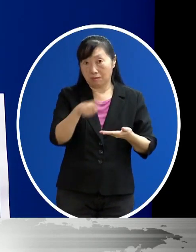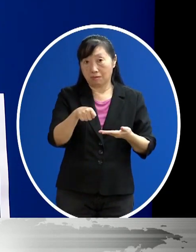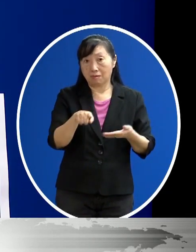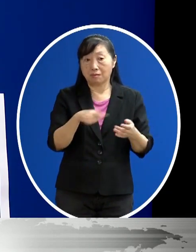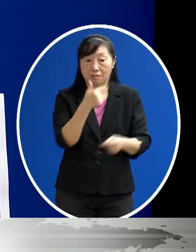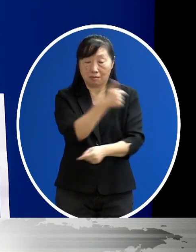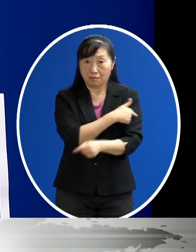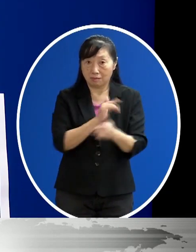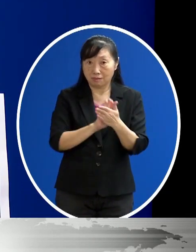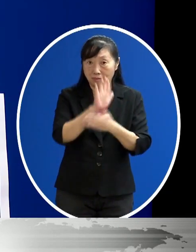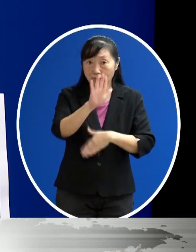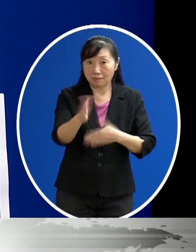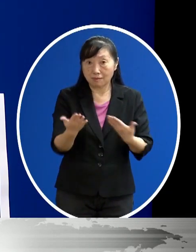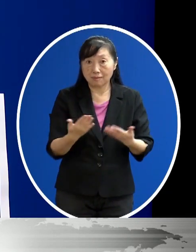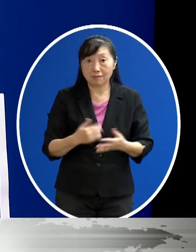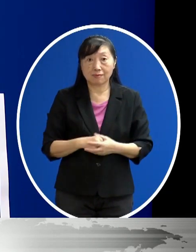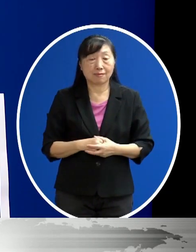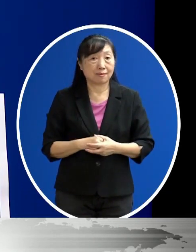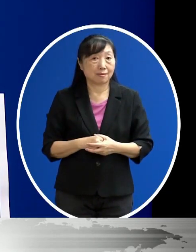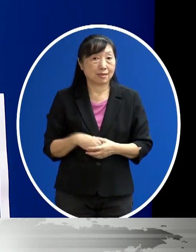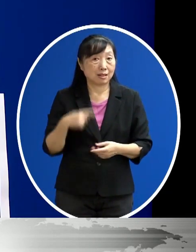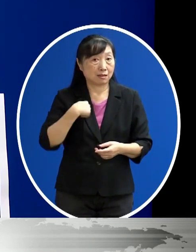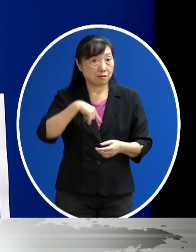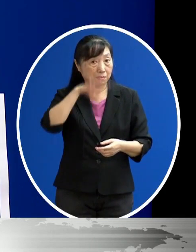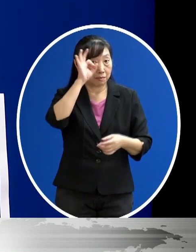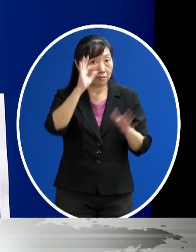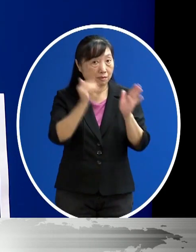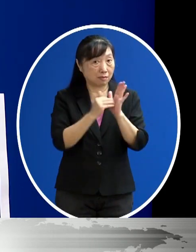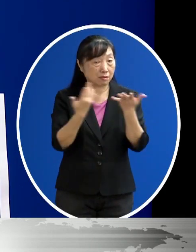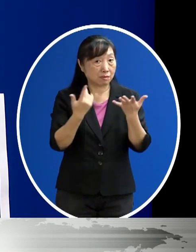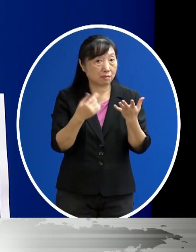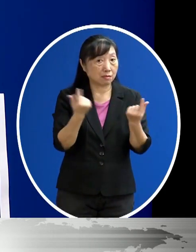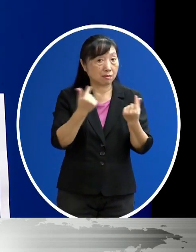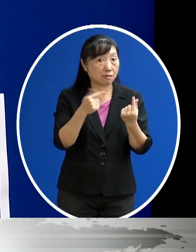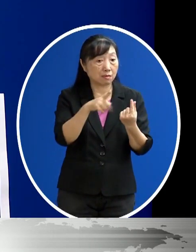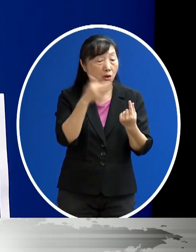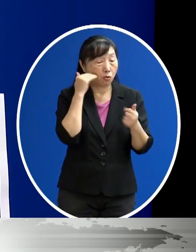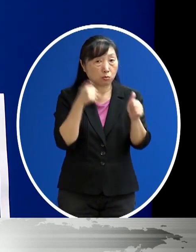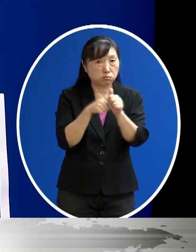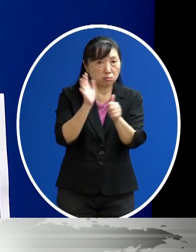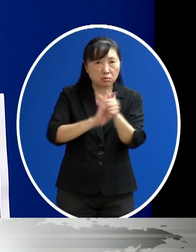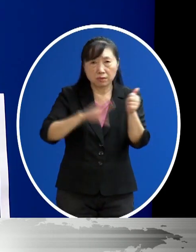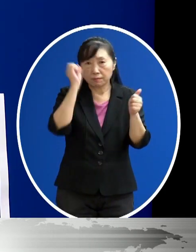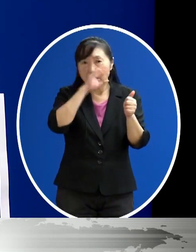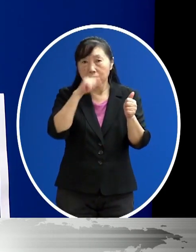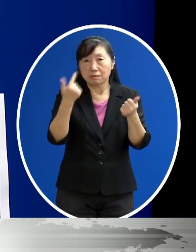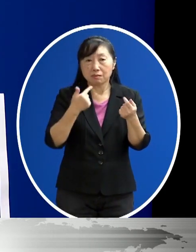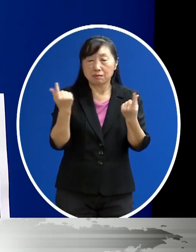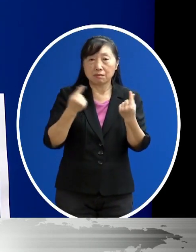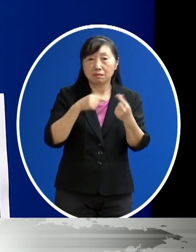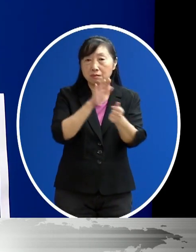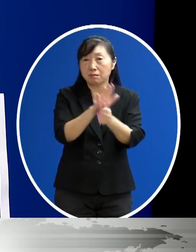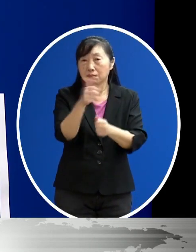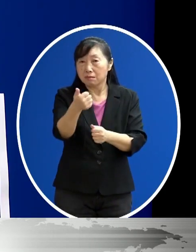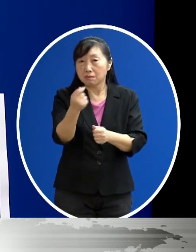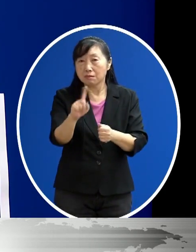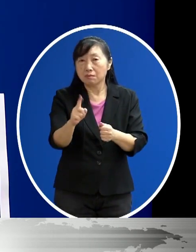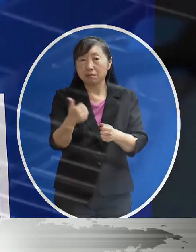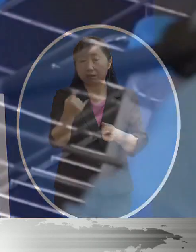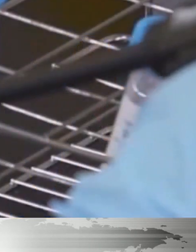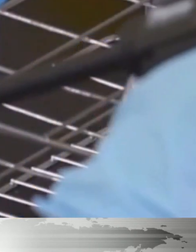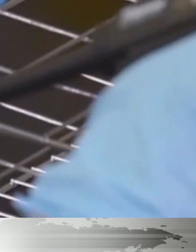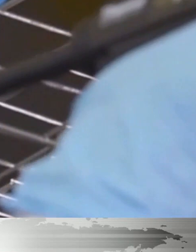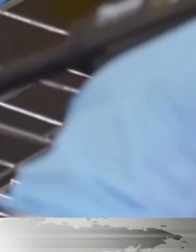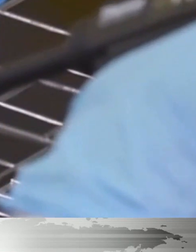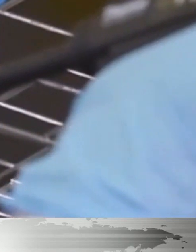must include adverse reactions following the vaccine, etc., as well as efficacy findings. All of that must be reported to